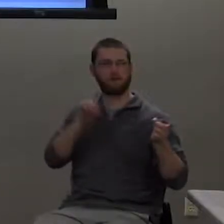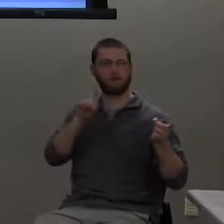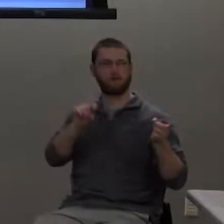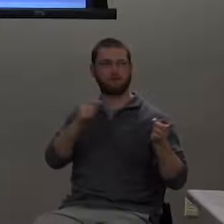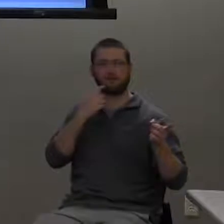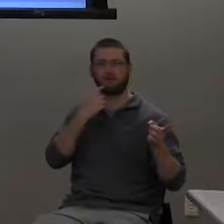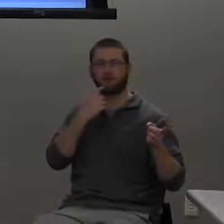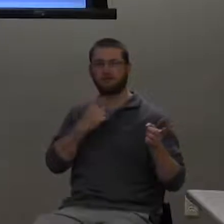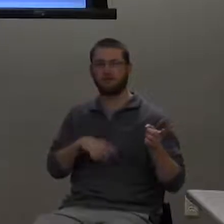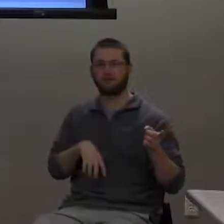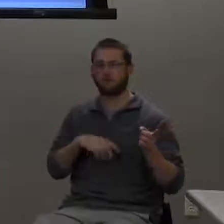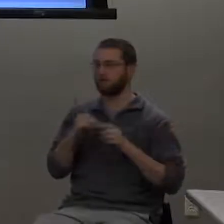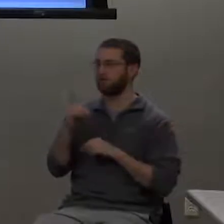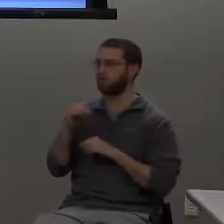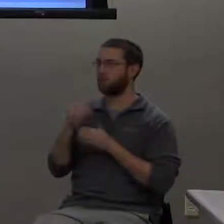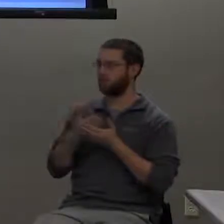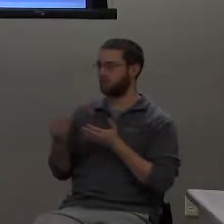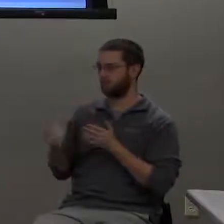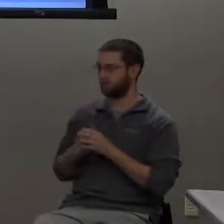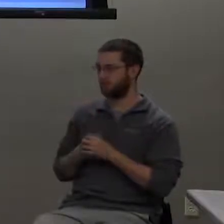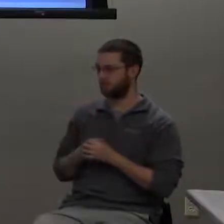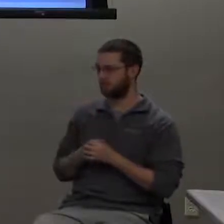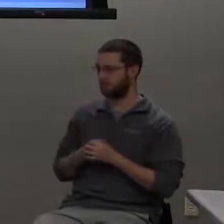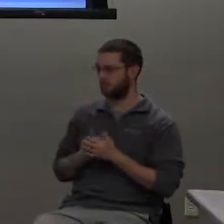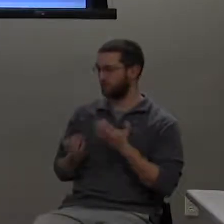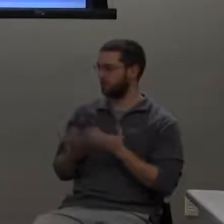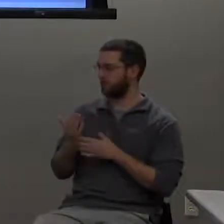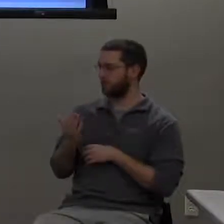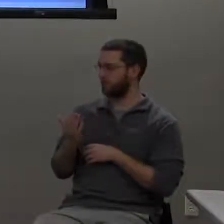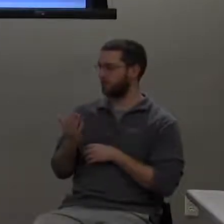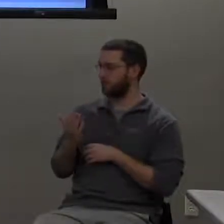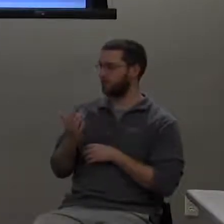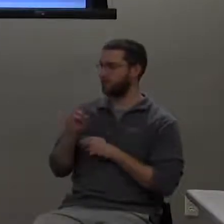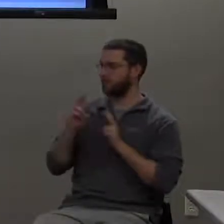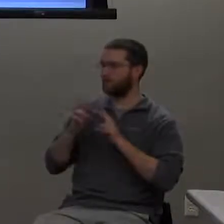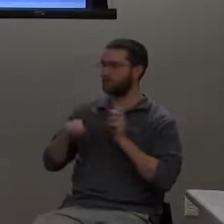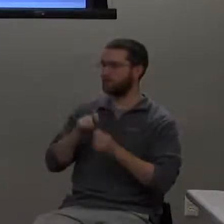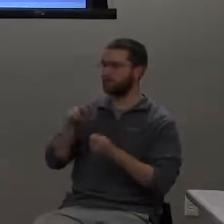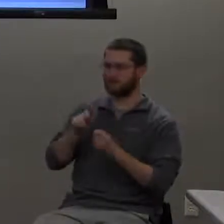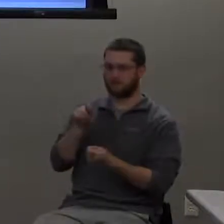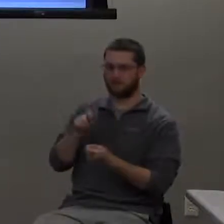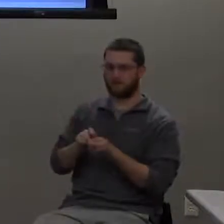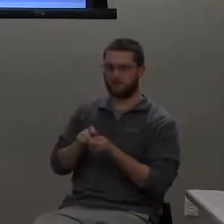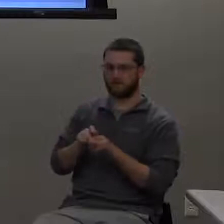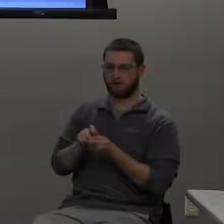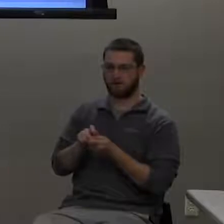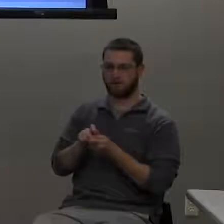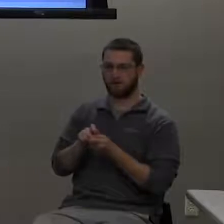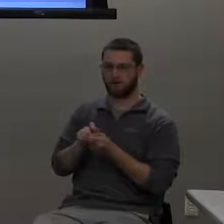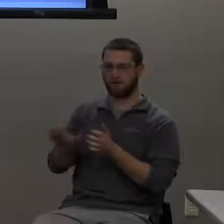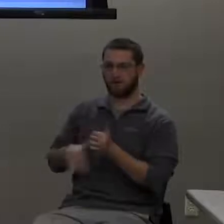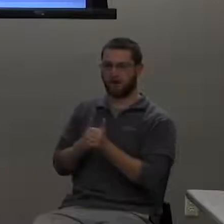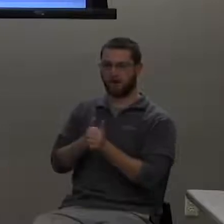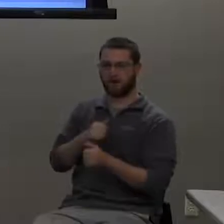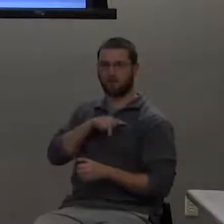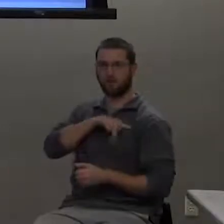more thought. And this may be getting too specific, but to go along with the mayor's